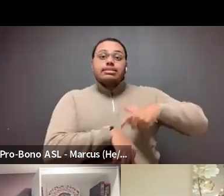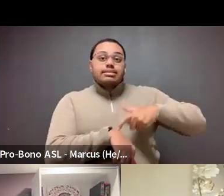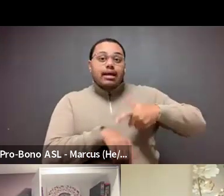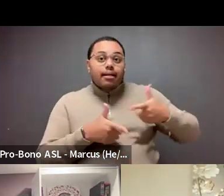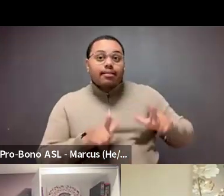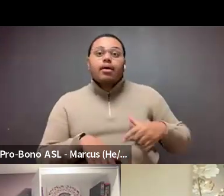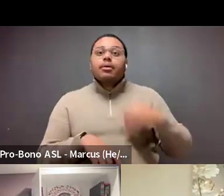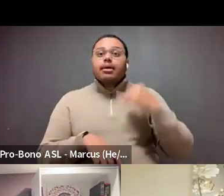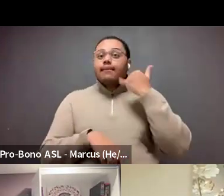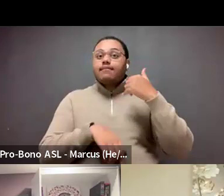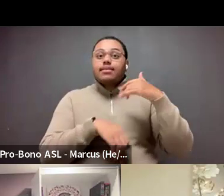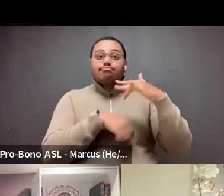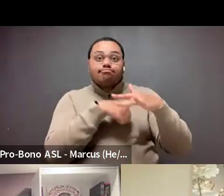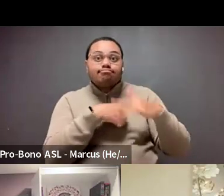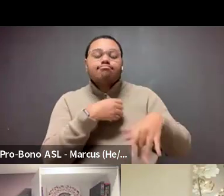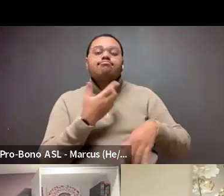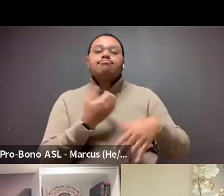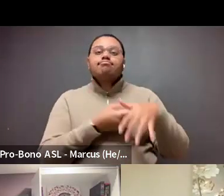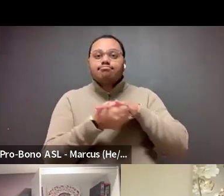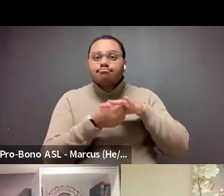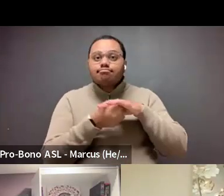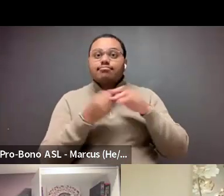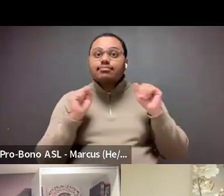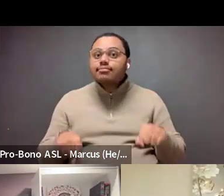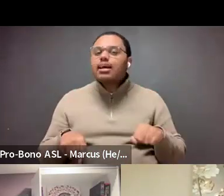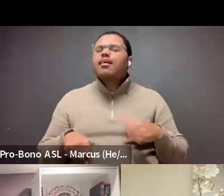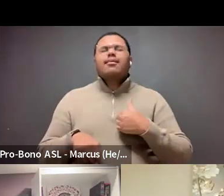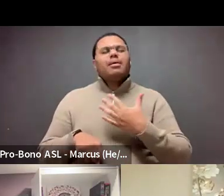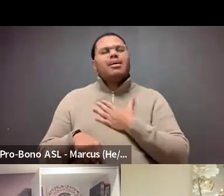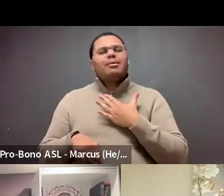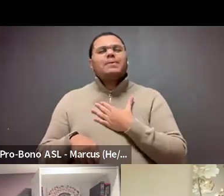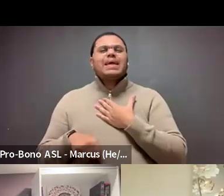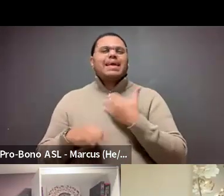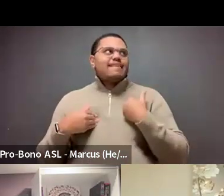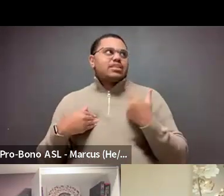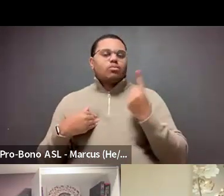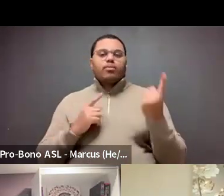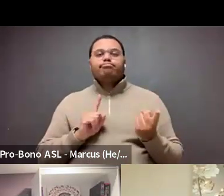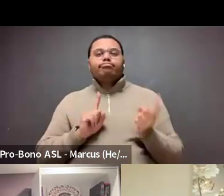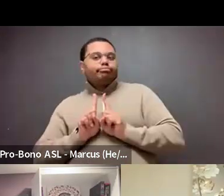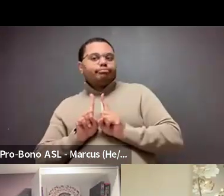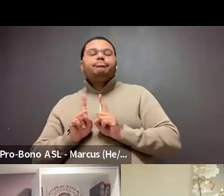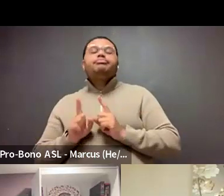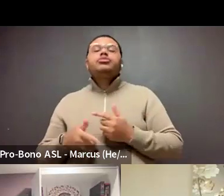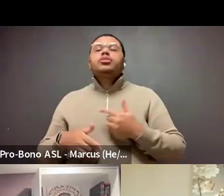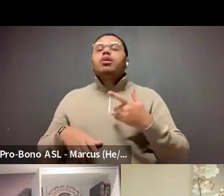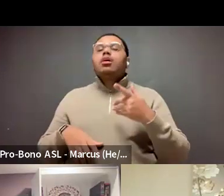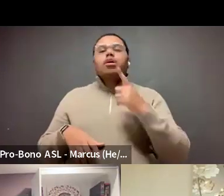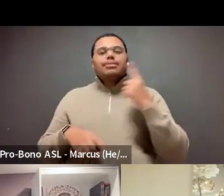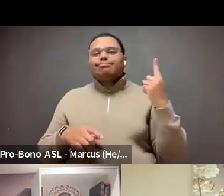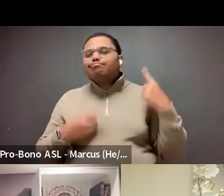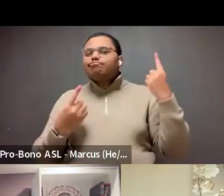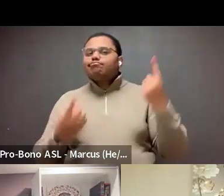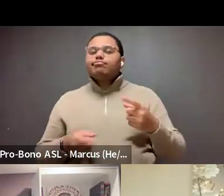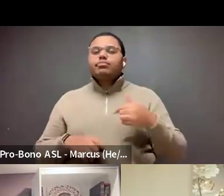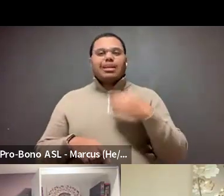space allowed, you know, I'm happy to have someone shadow me. And I've had people shadow me all the time. But I would